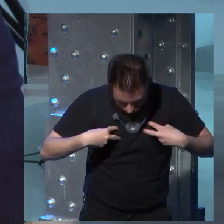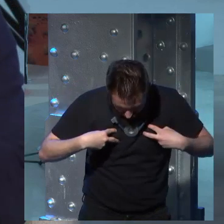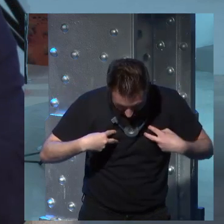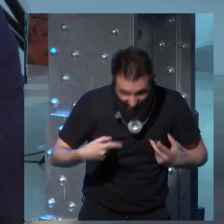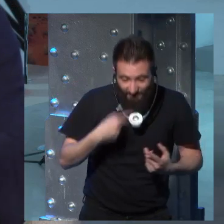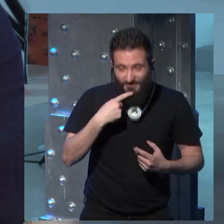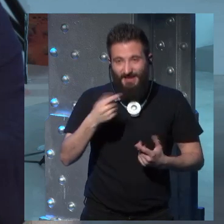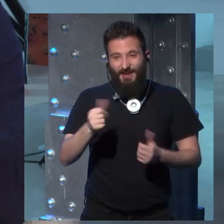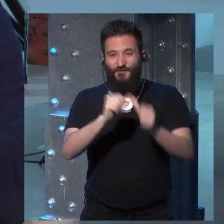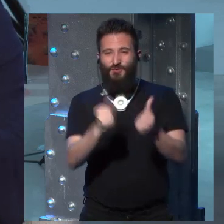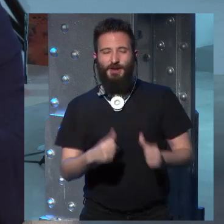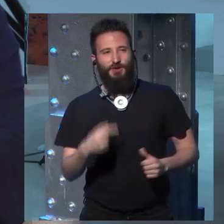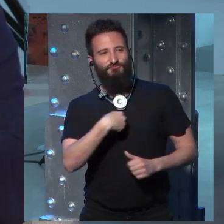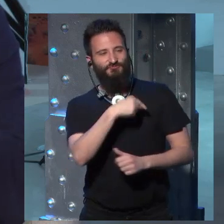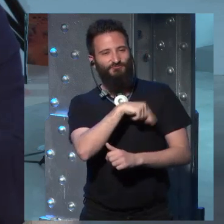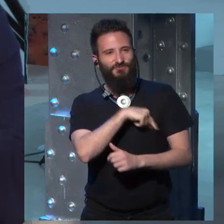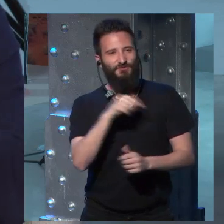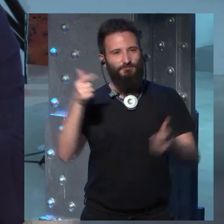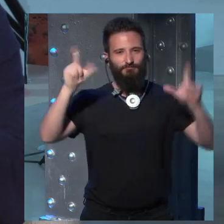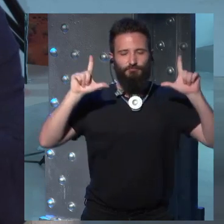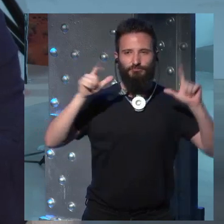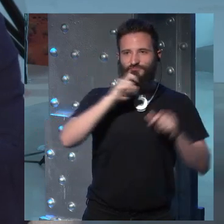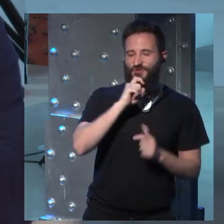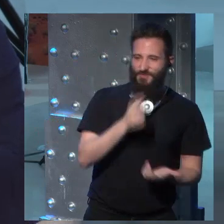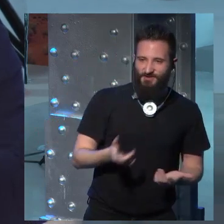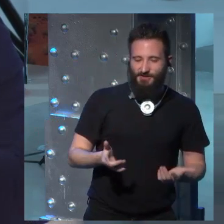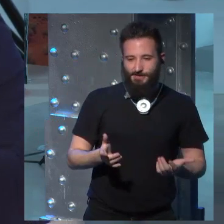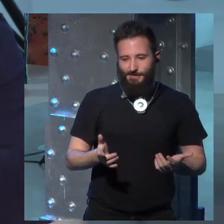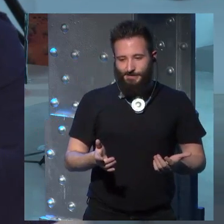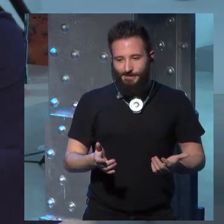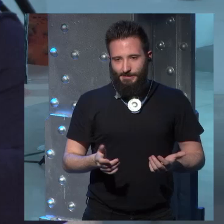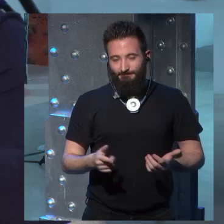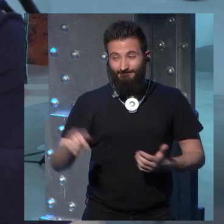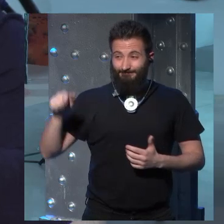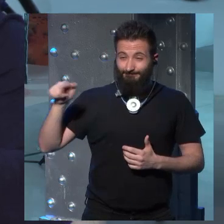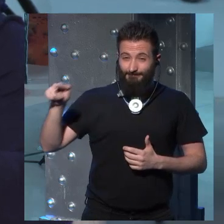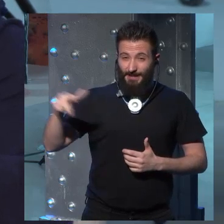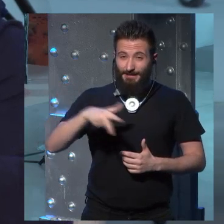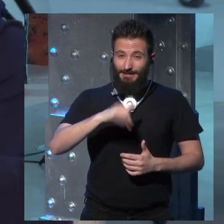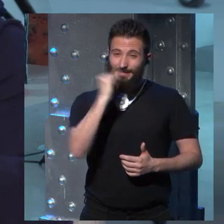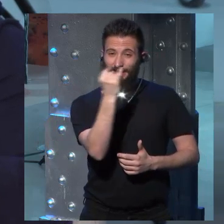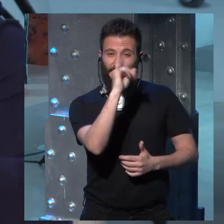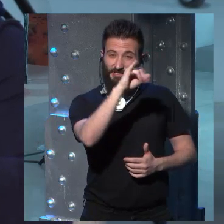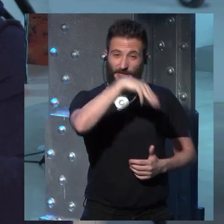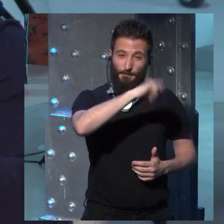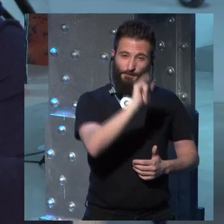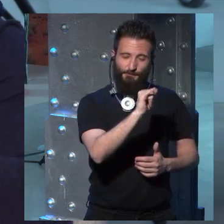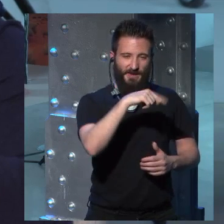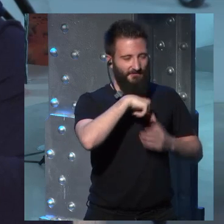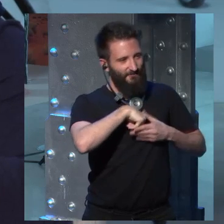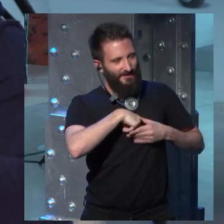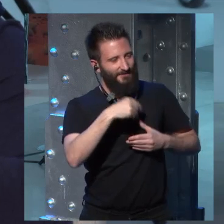is he's he's kind of a sweet-natured guy, and he has a lot of